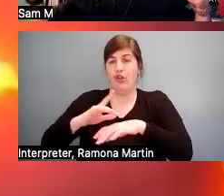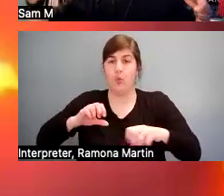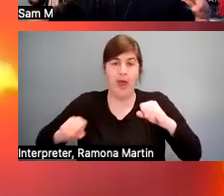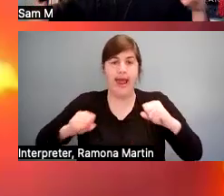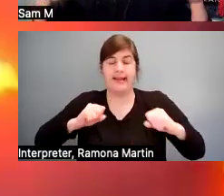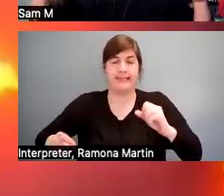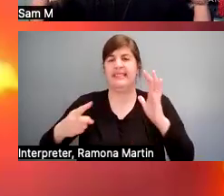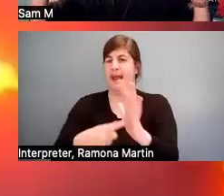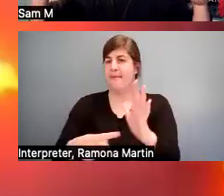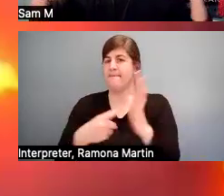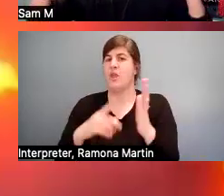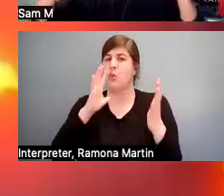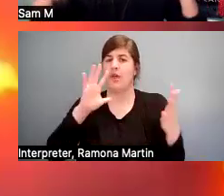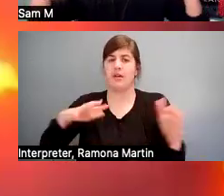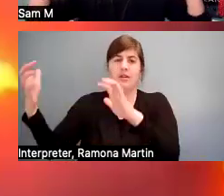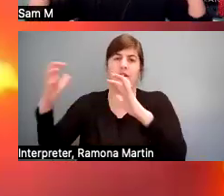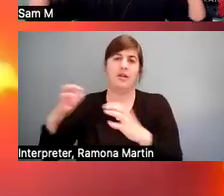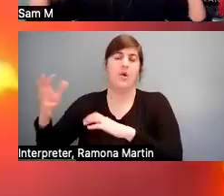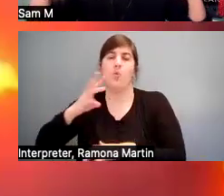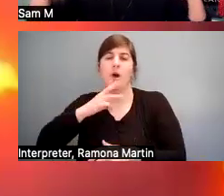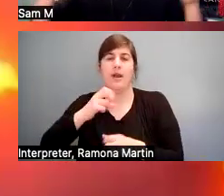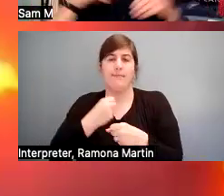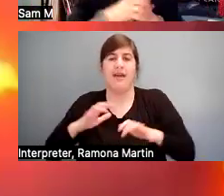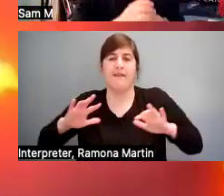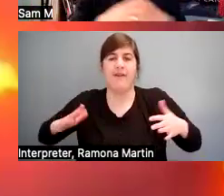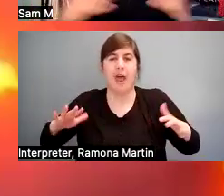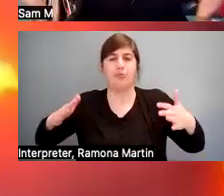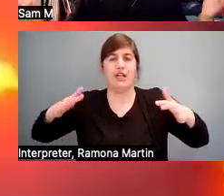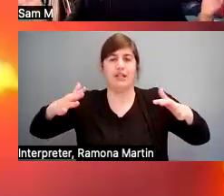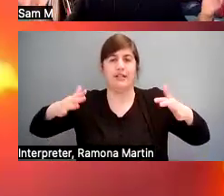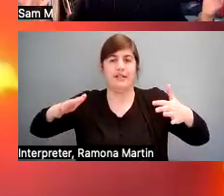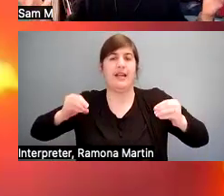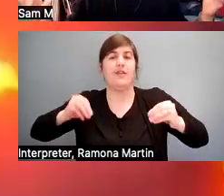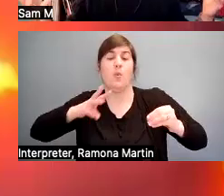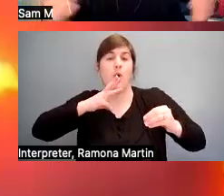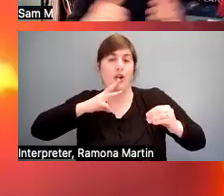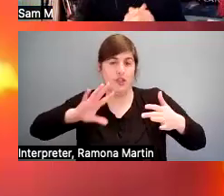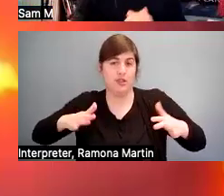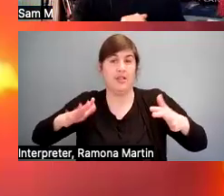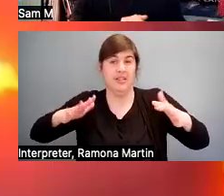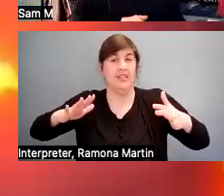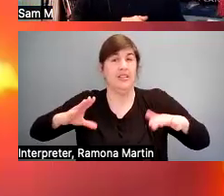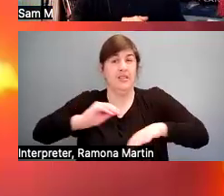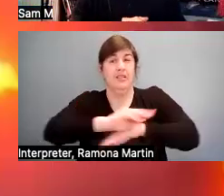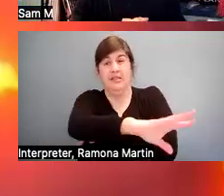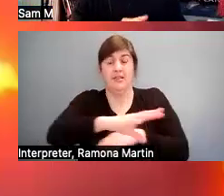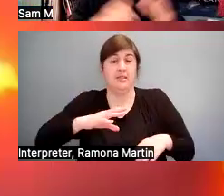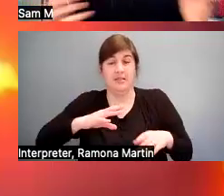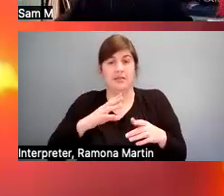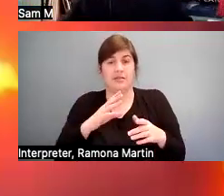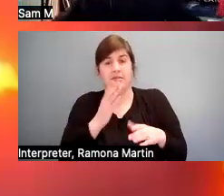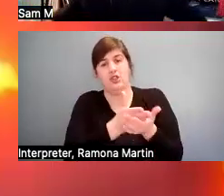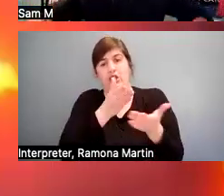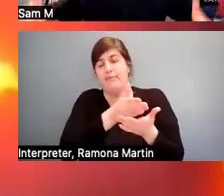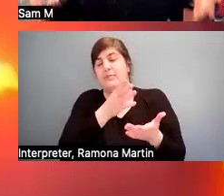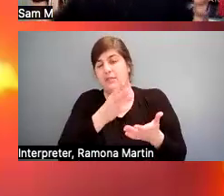will disturb the water. They will create vibrations in the water, which is a disturbance to wildlife. You may also get